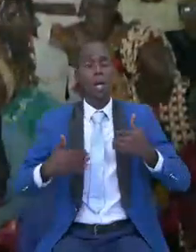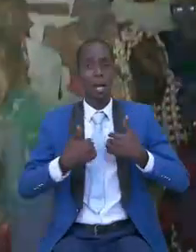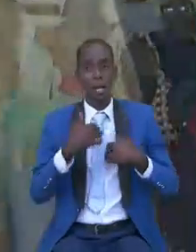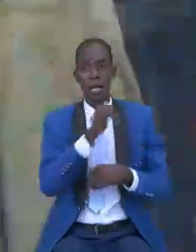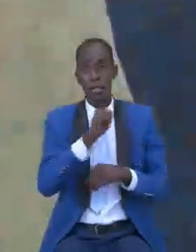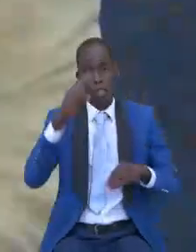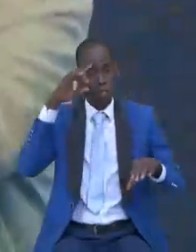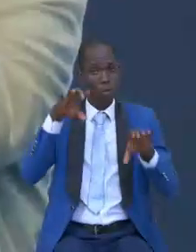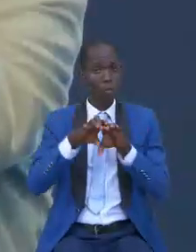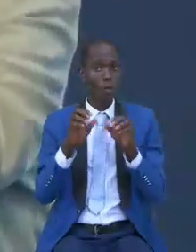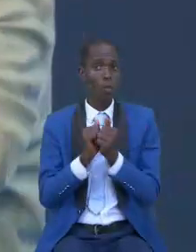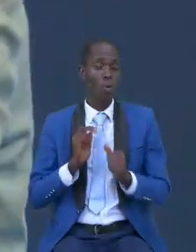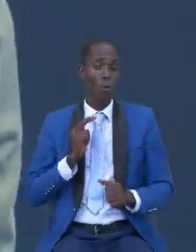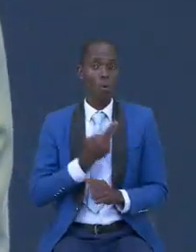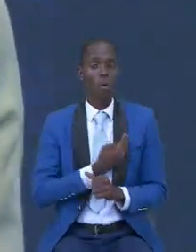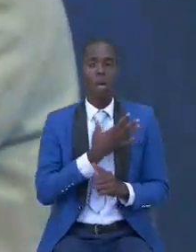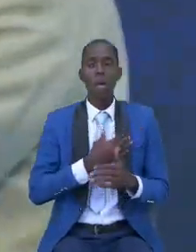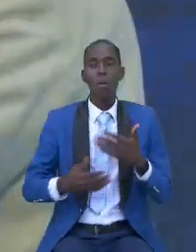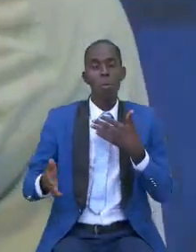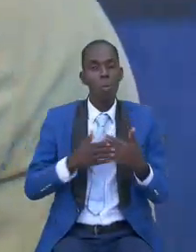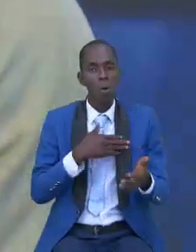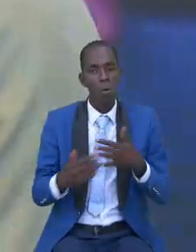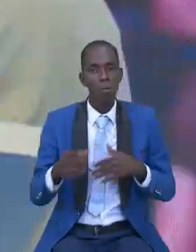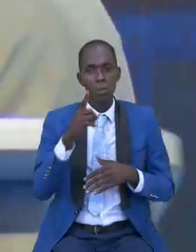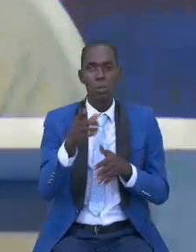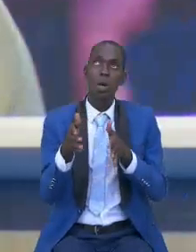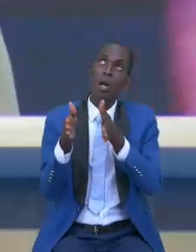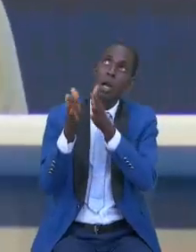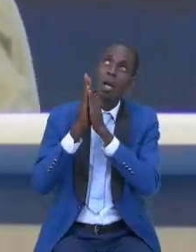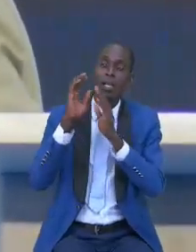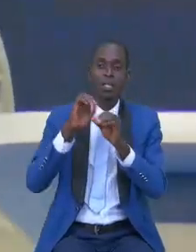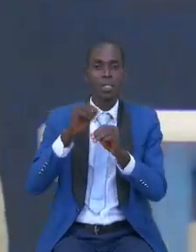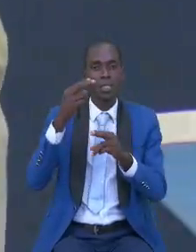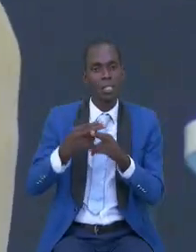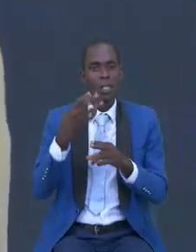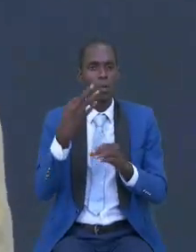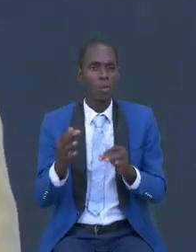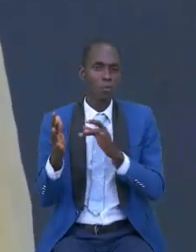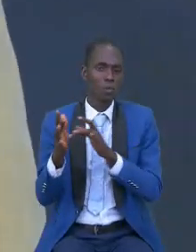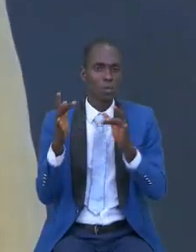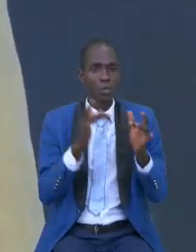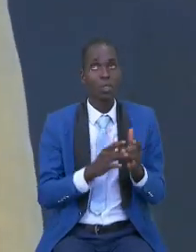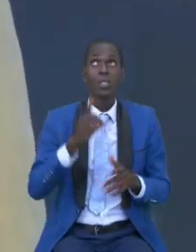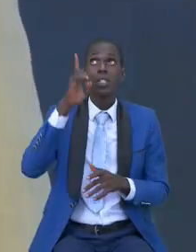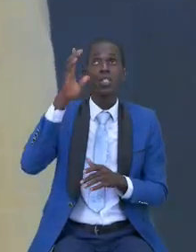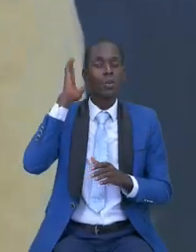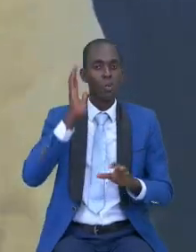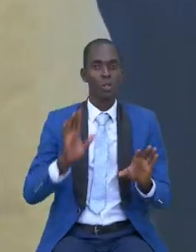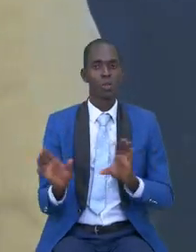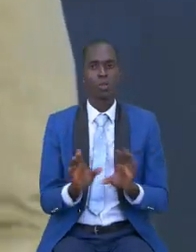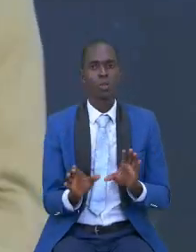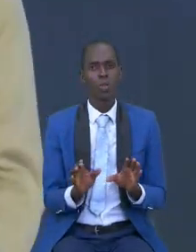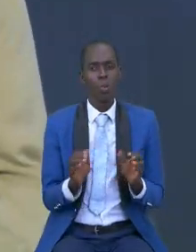us. It says, whatsoever you ask in the name of Jesus, he will do. With